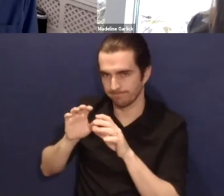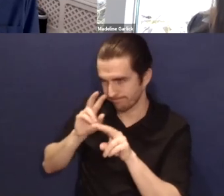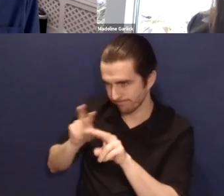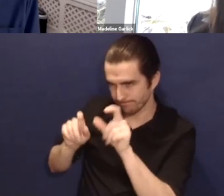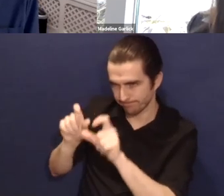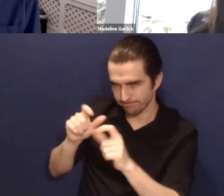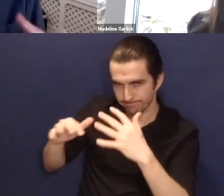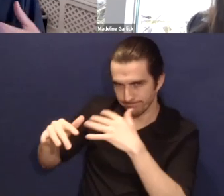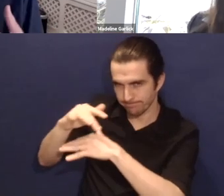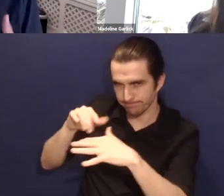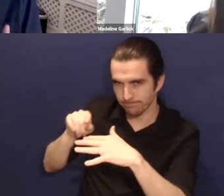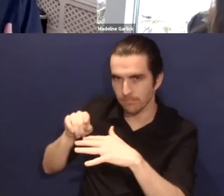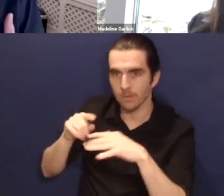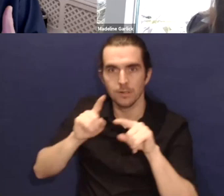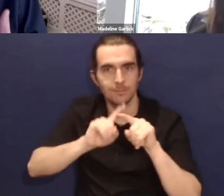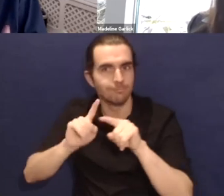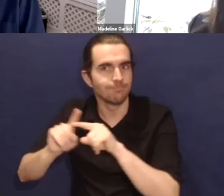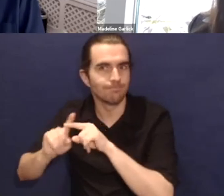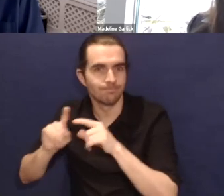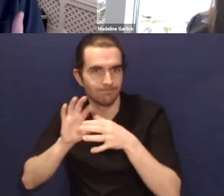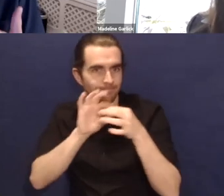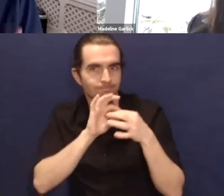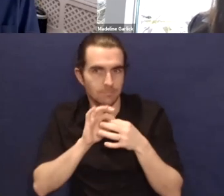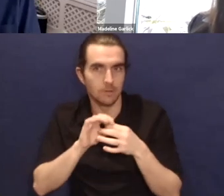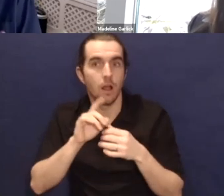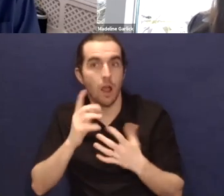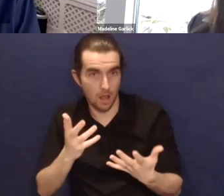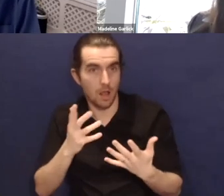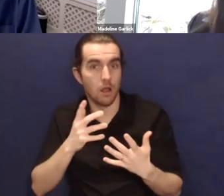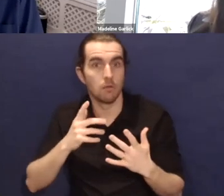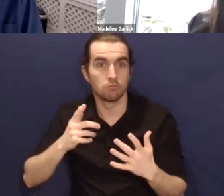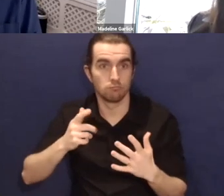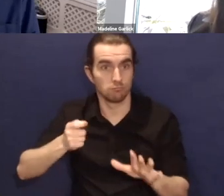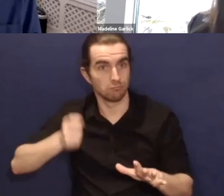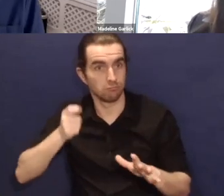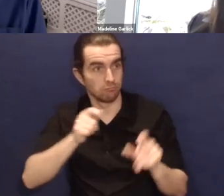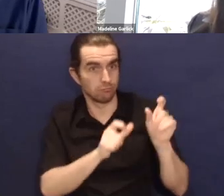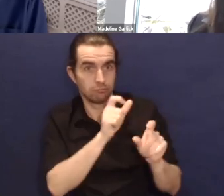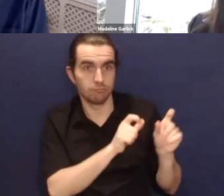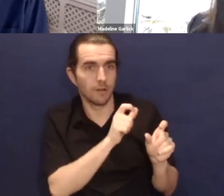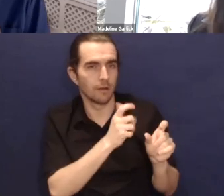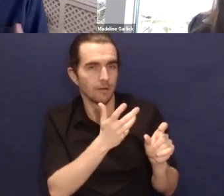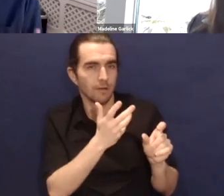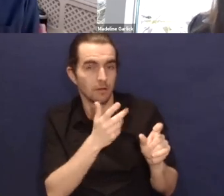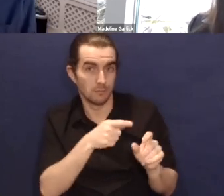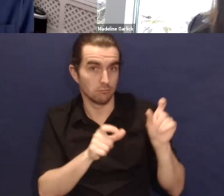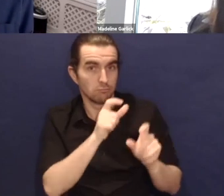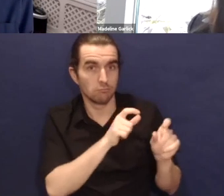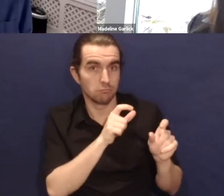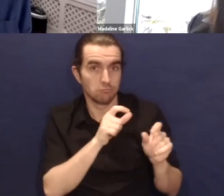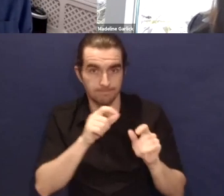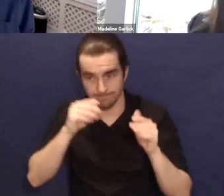on IDPs. And quite often we have mixed displaced populations. So there are so